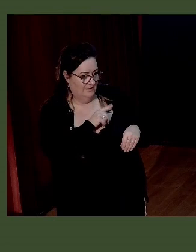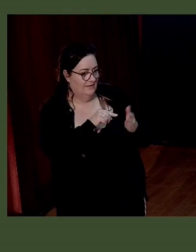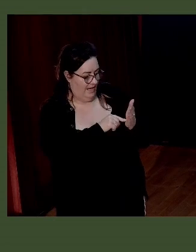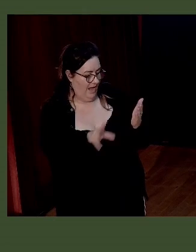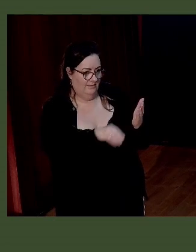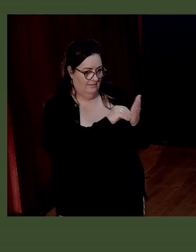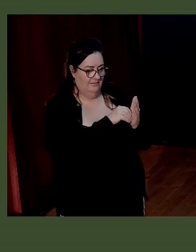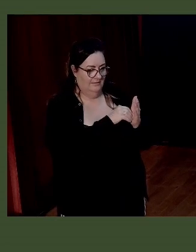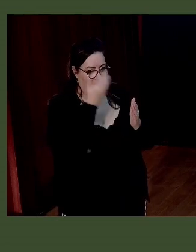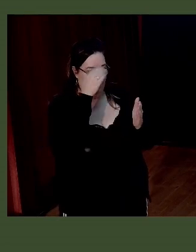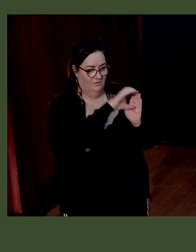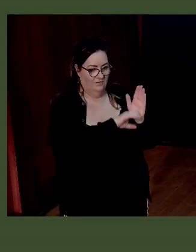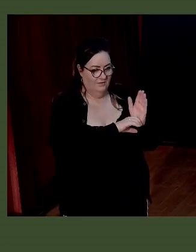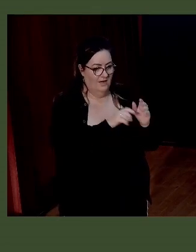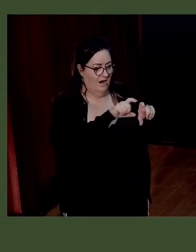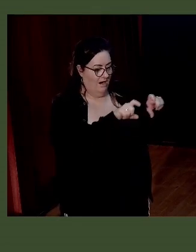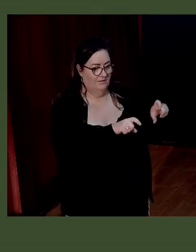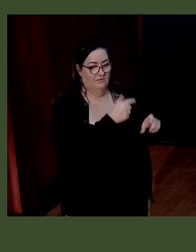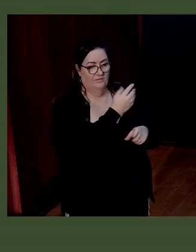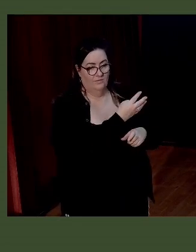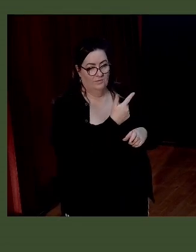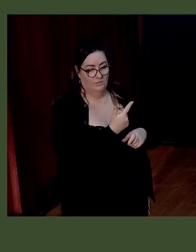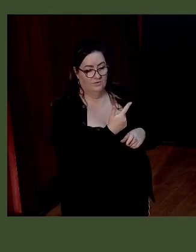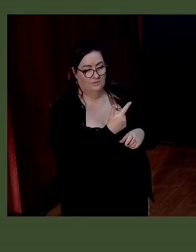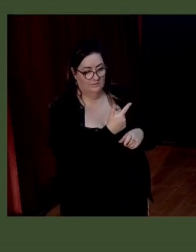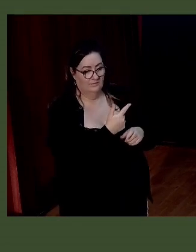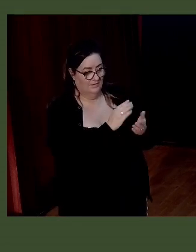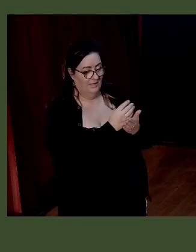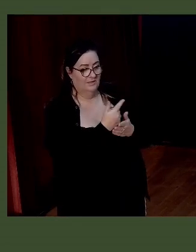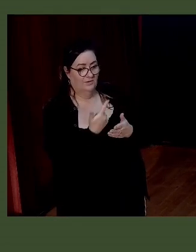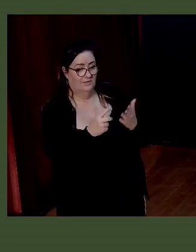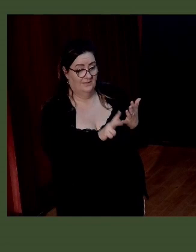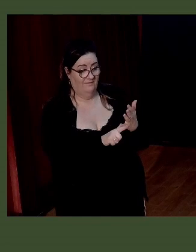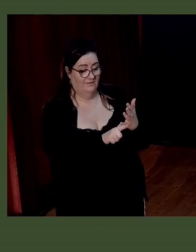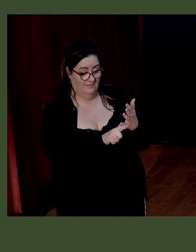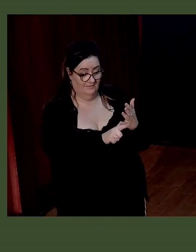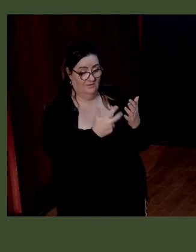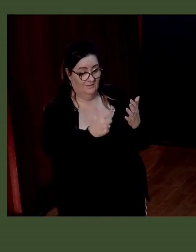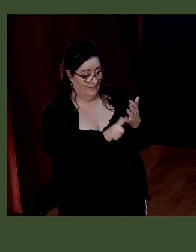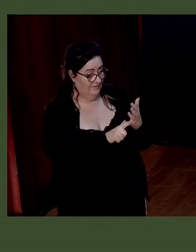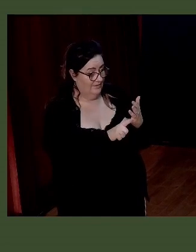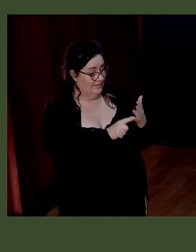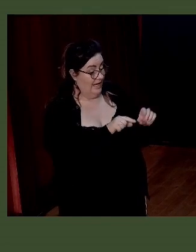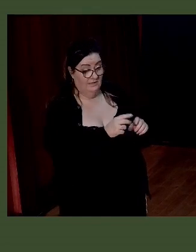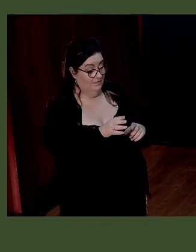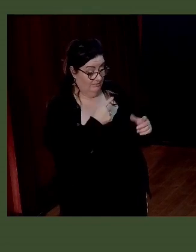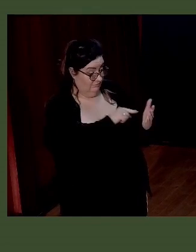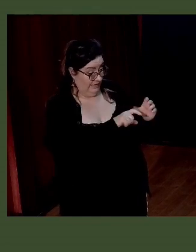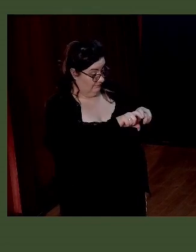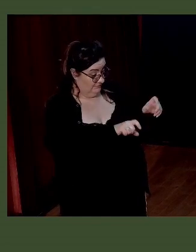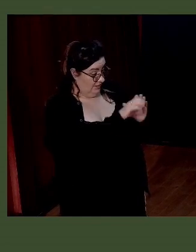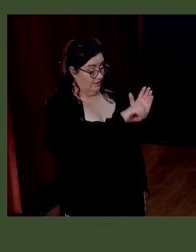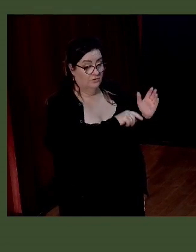Irish Constitution. Article 41 of the Constitution of Ireland 1937, and it doesn't come out of anywhere. You